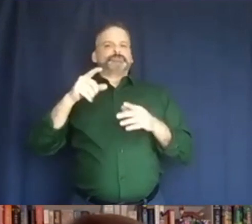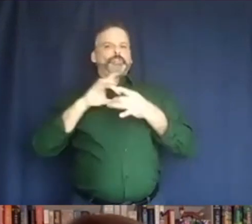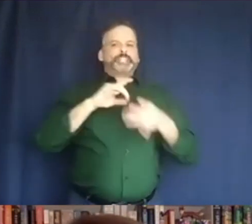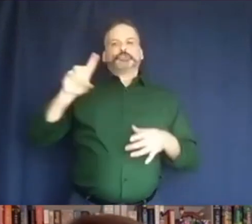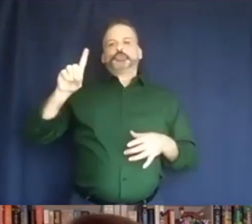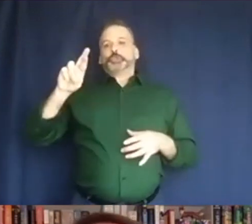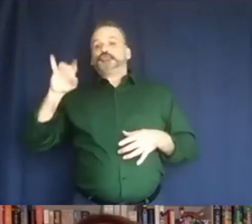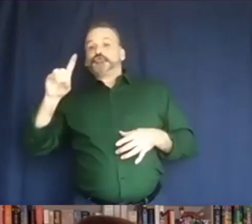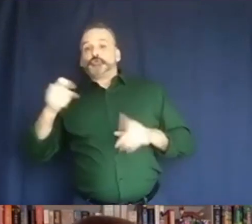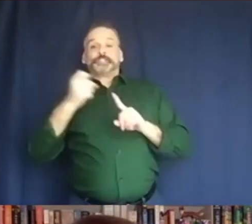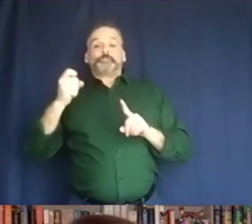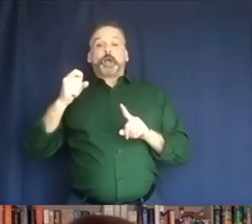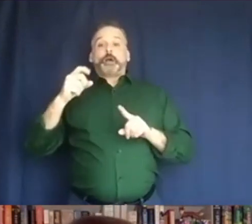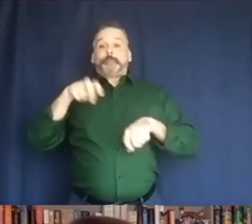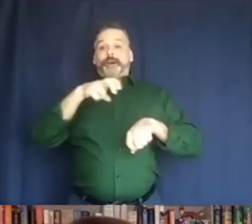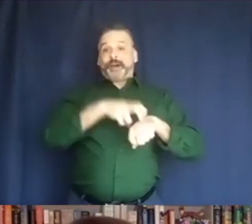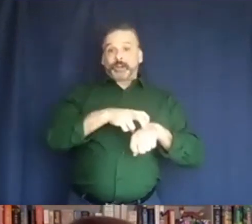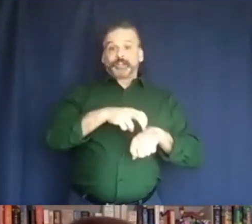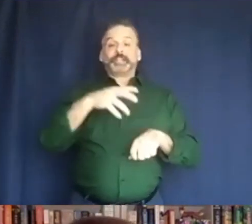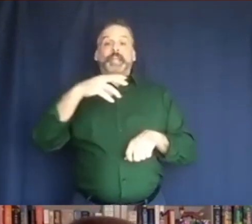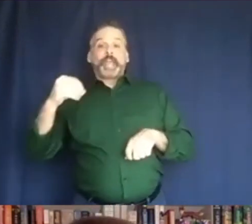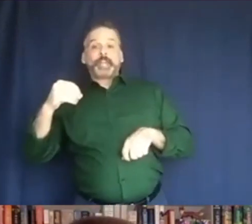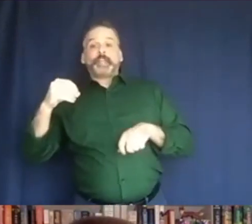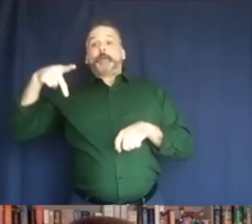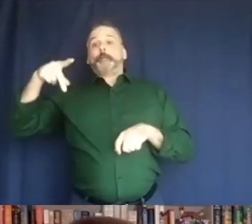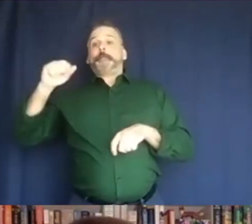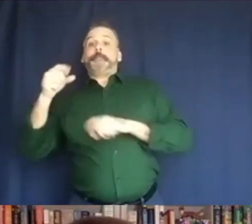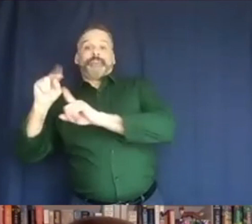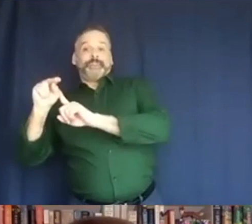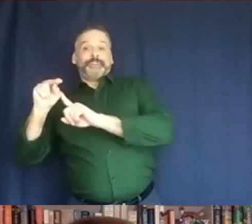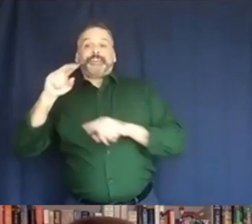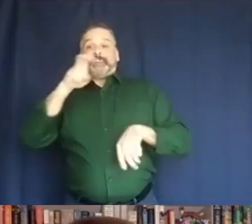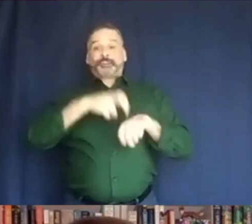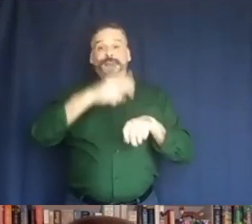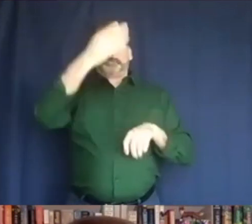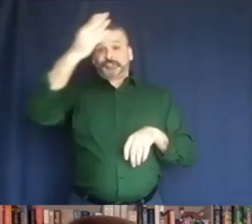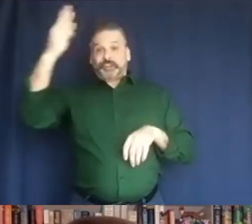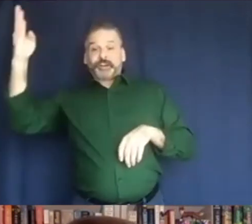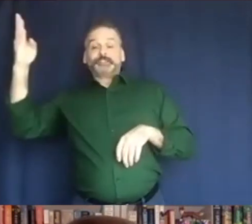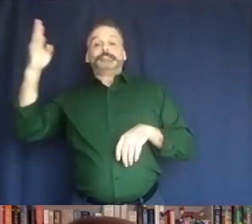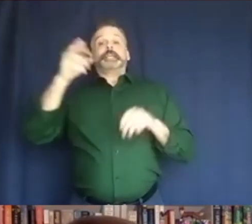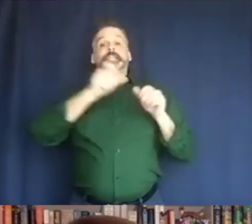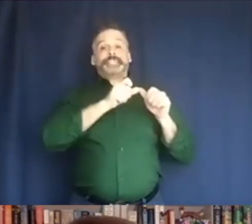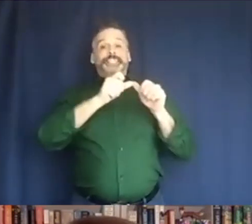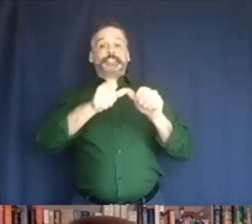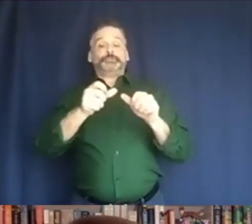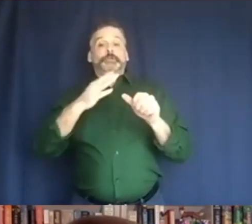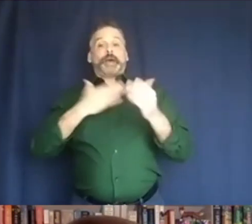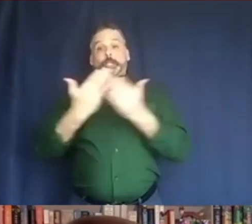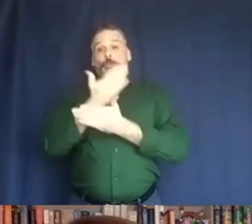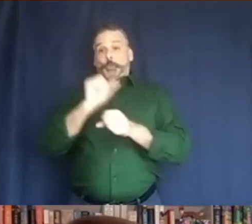Ireland and the Tuatha De Danann, the pagan Irish gods. And that continues in my upcoming